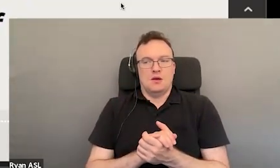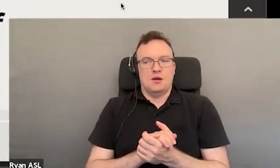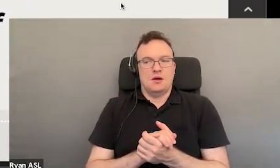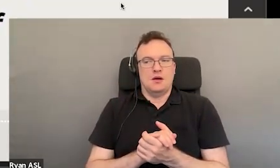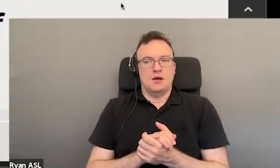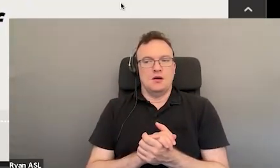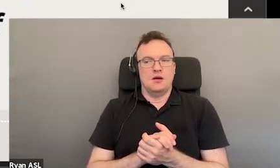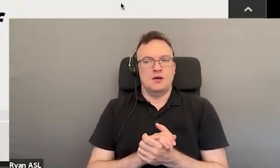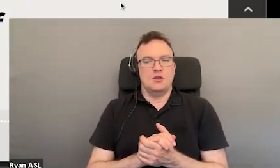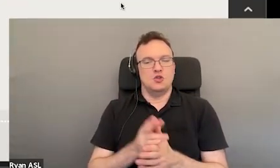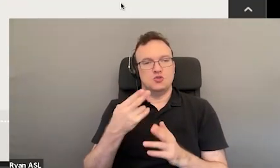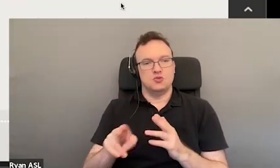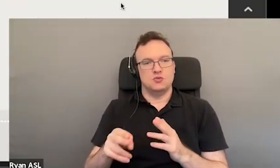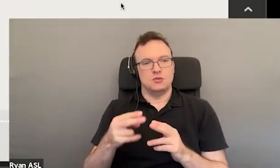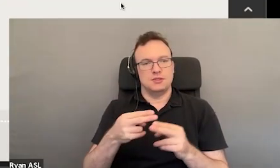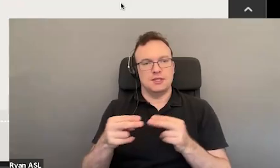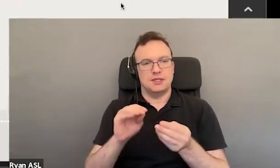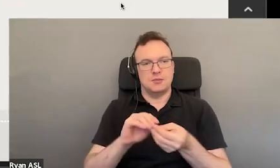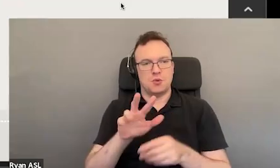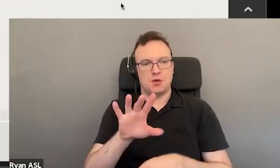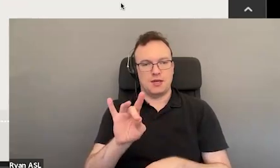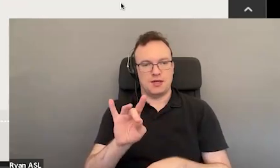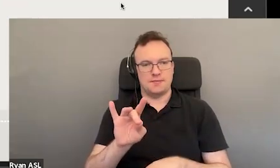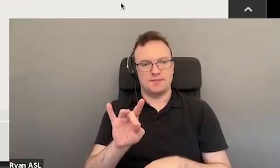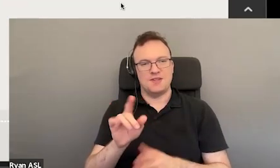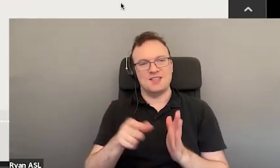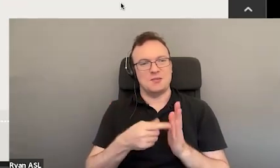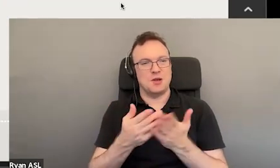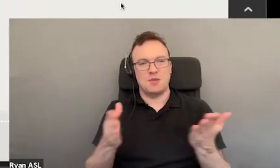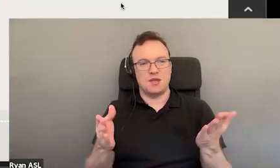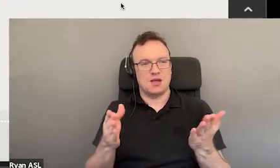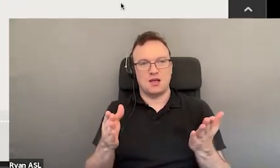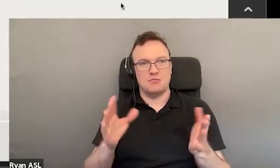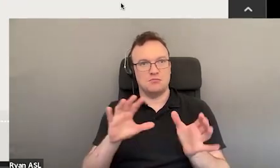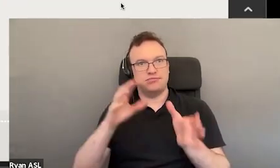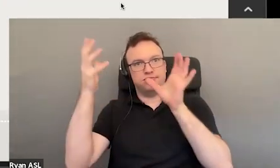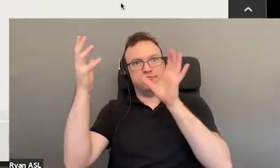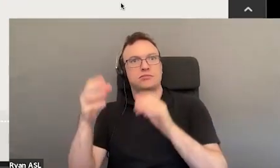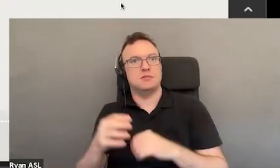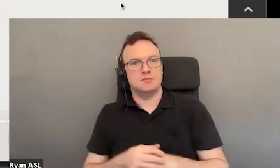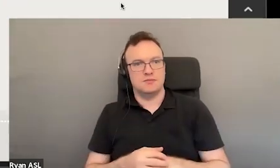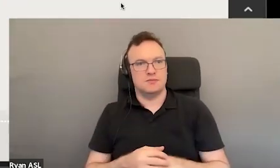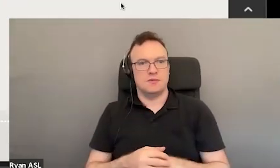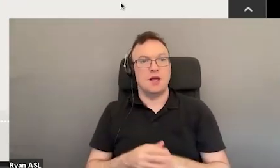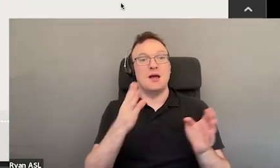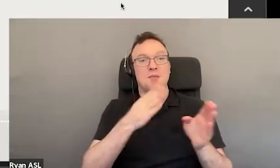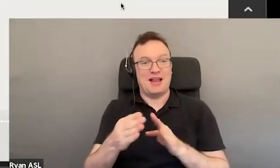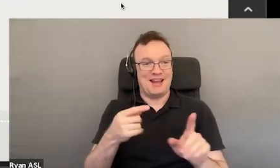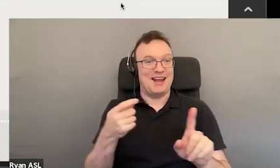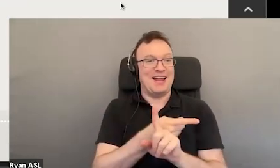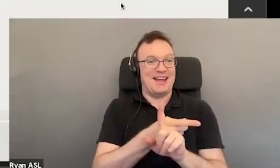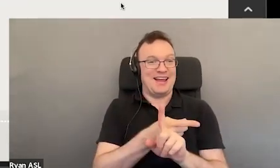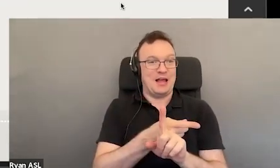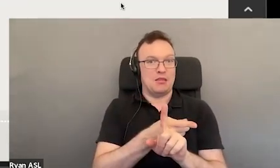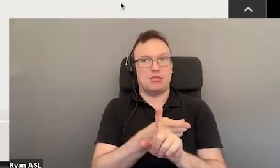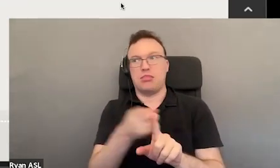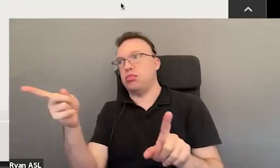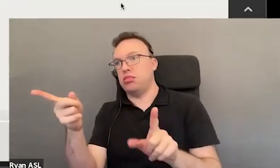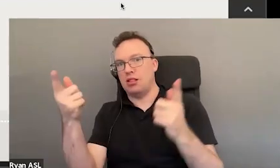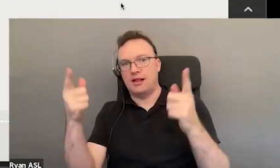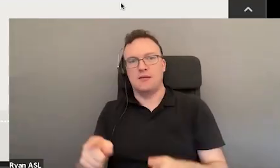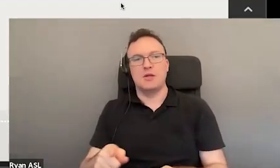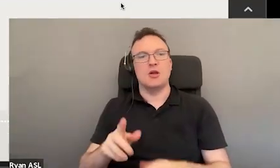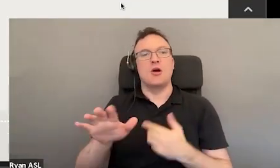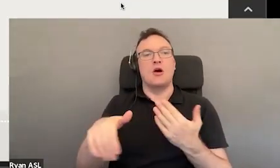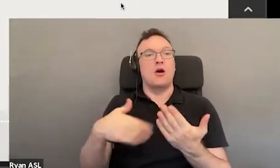briefly, slide 38. Sometimes things don't go as planned. So not every situation is going to go smoothly. All